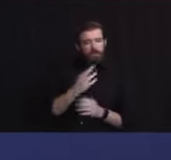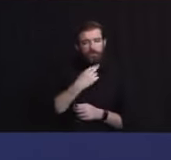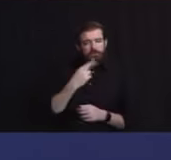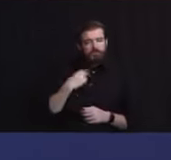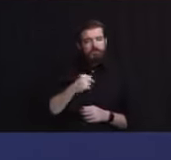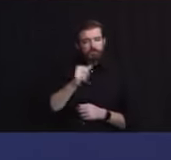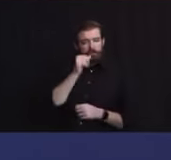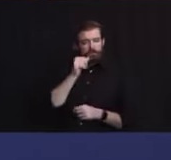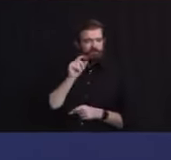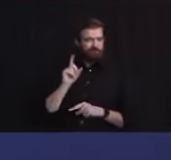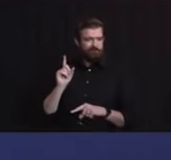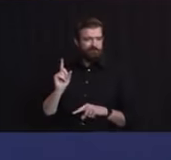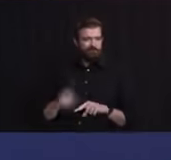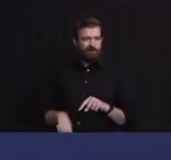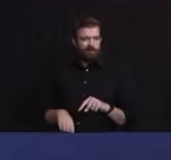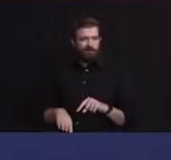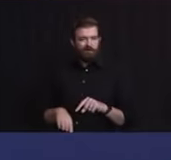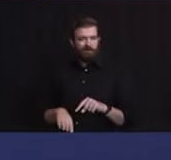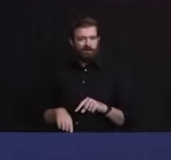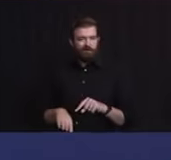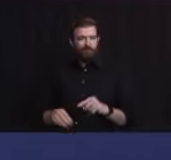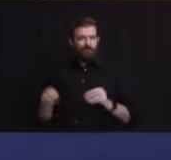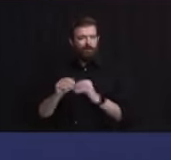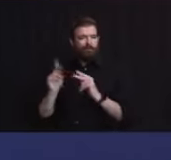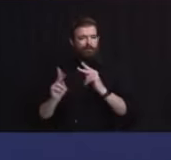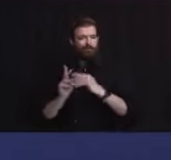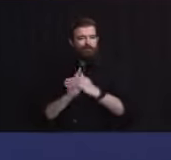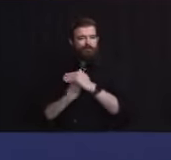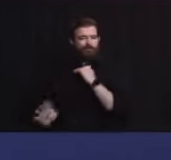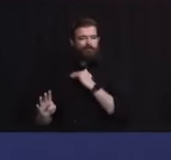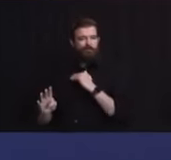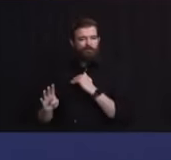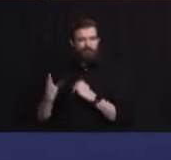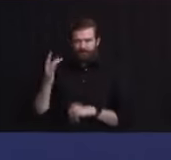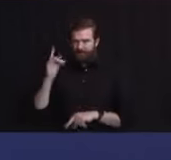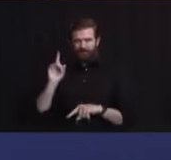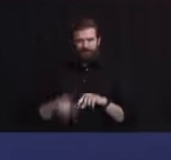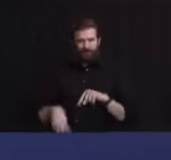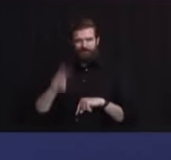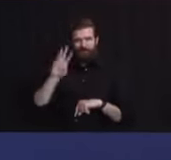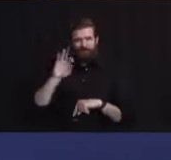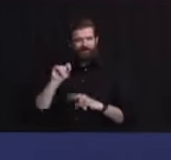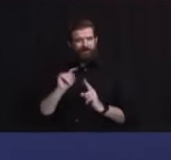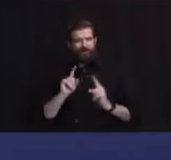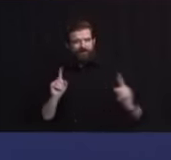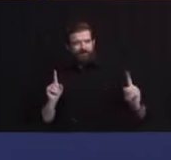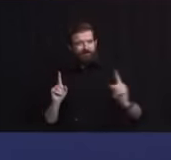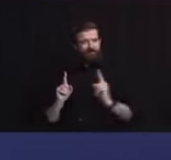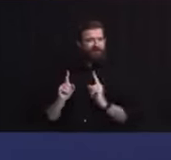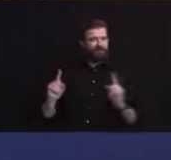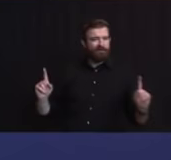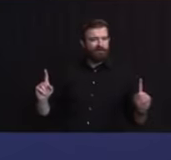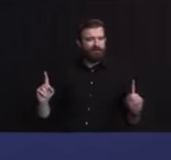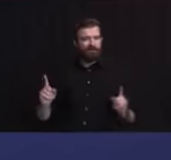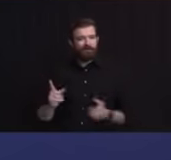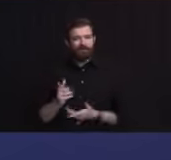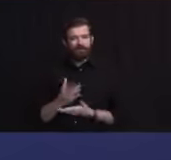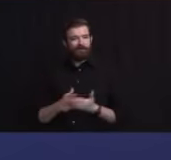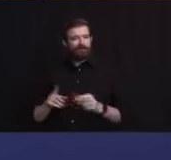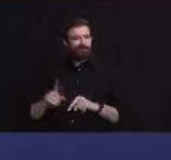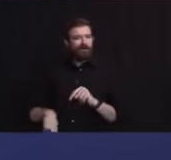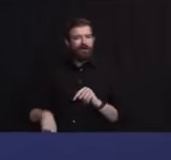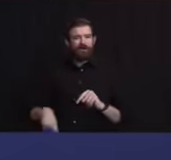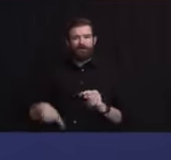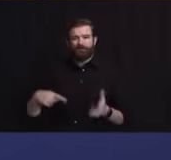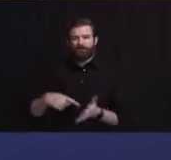be able to increase capacity because of the 6-foot distancing, and some may not be able to afford those partitions. I wanted to ask your message